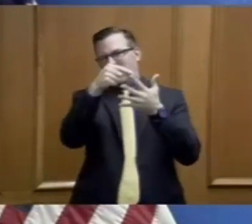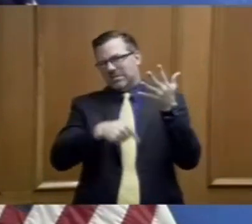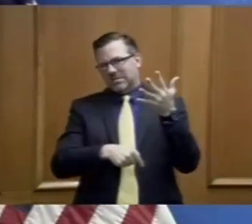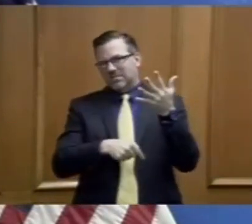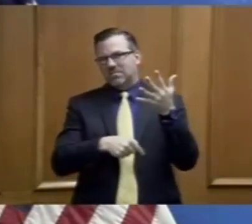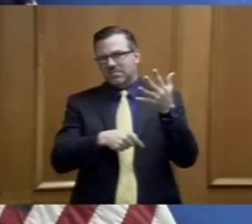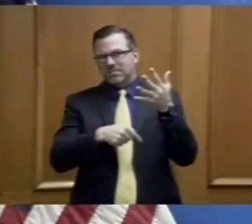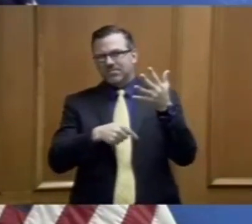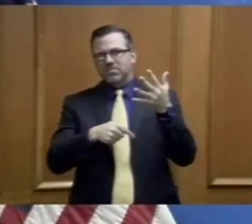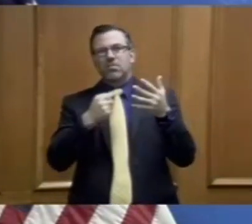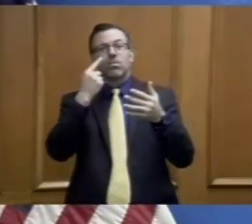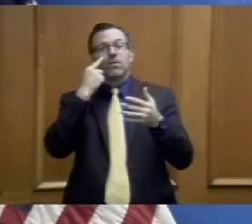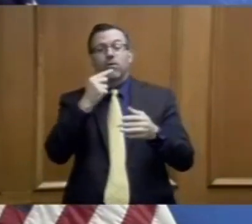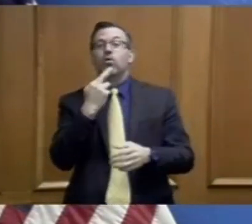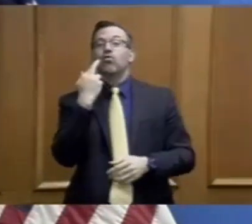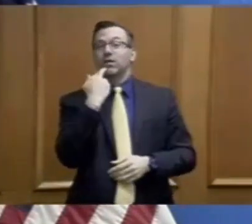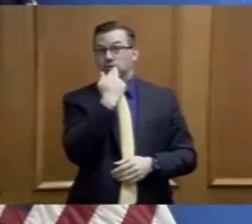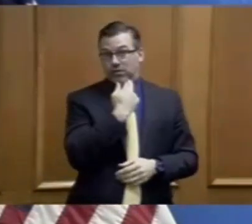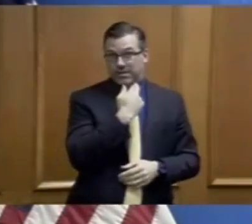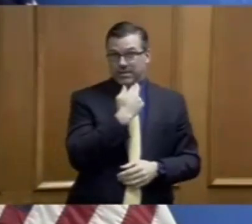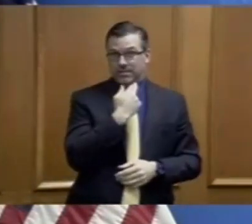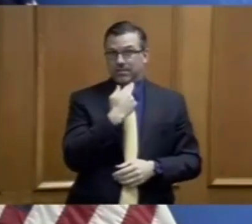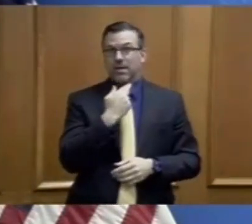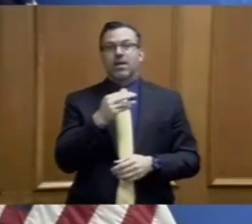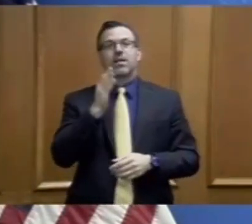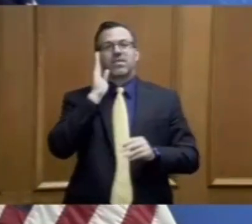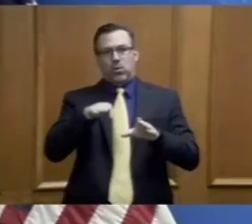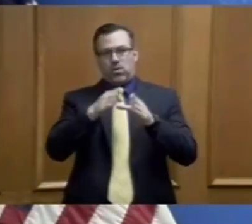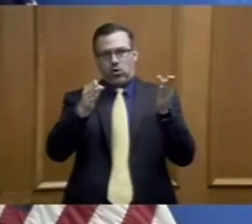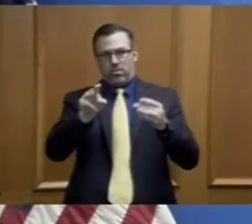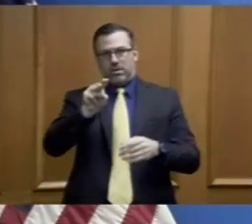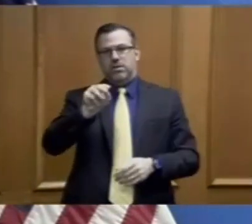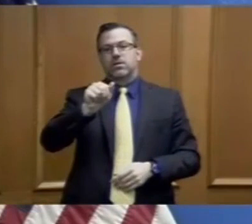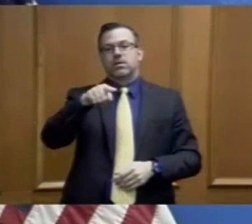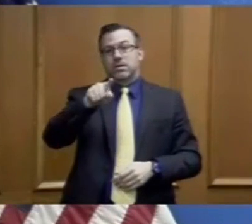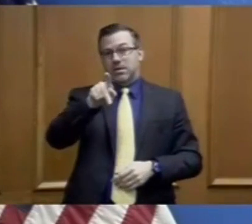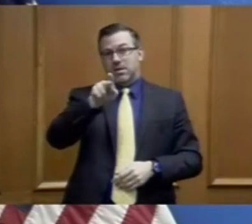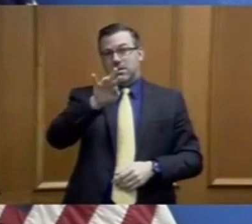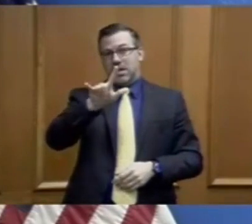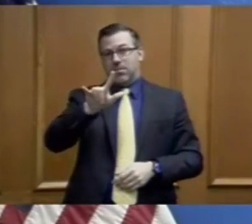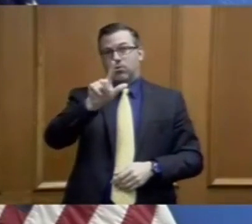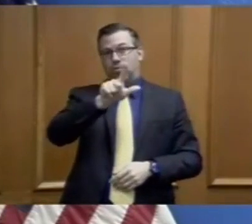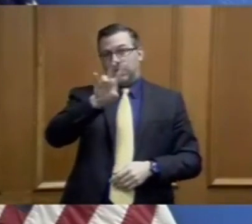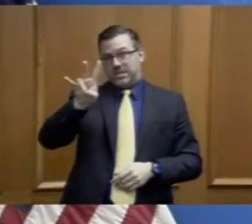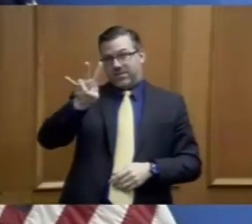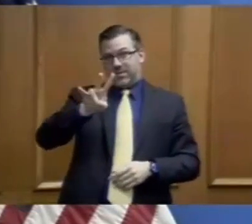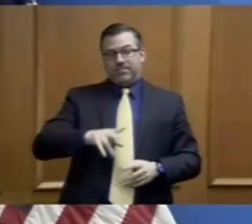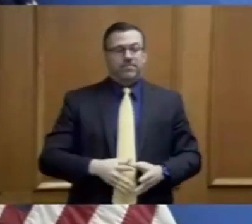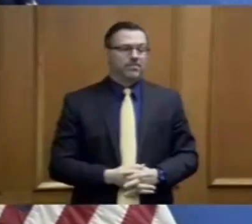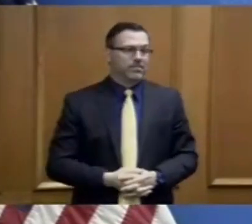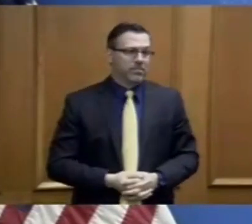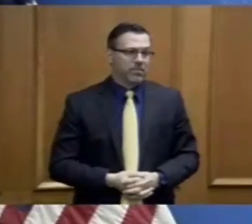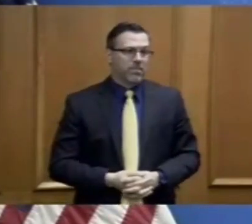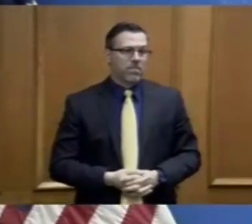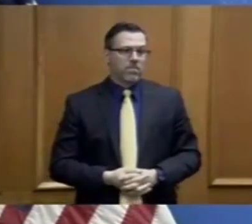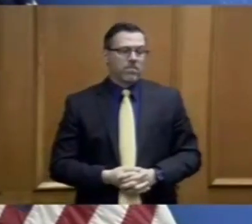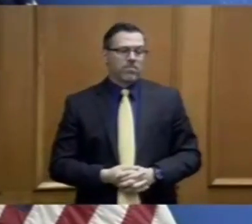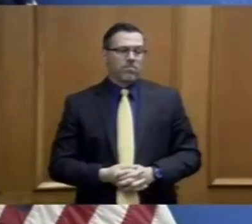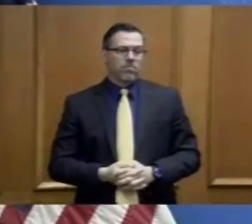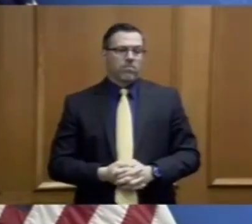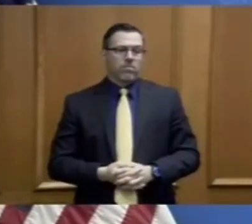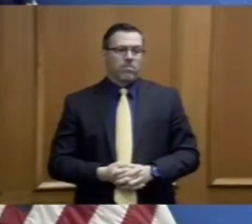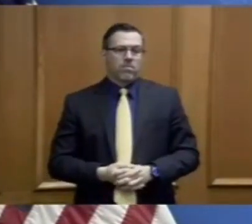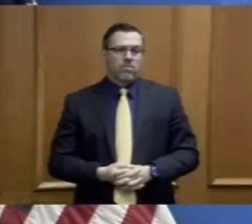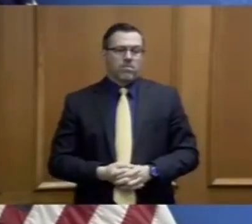are receiving to inform them how they can protect their employers and customers while returning to business.